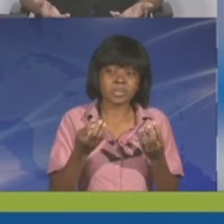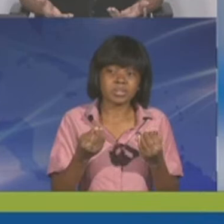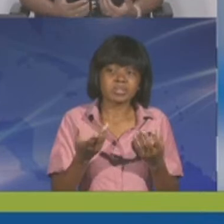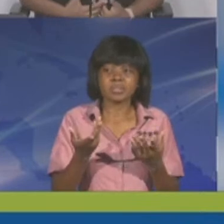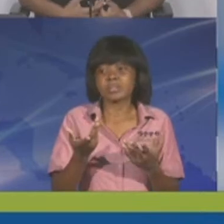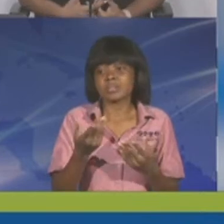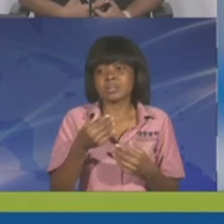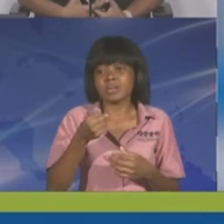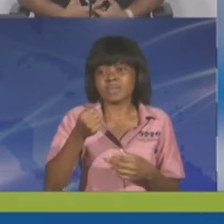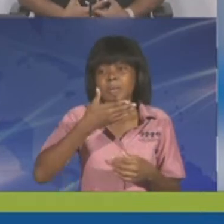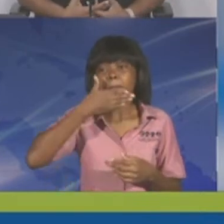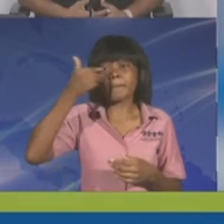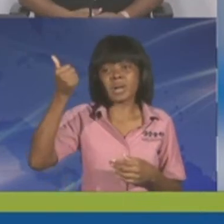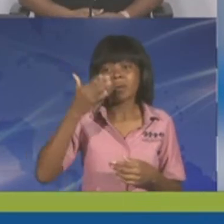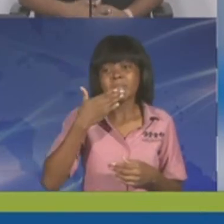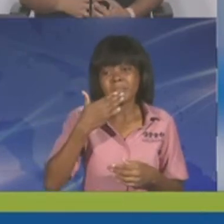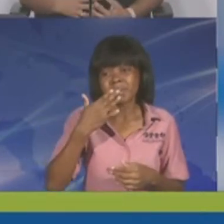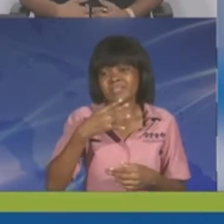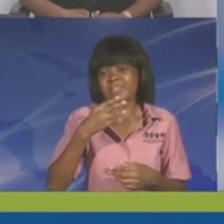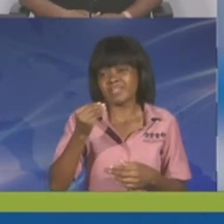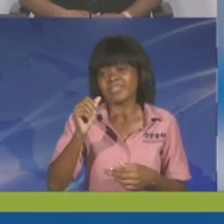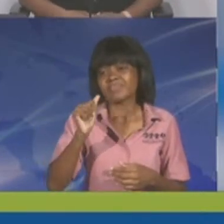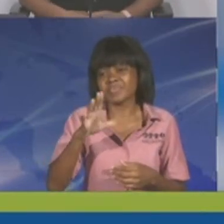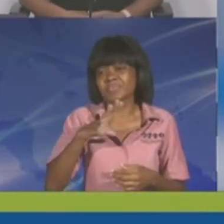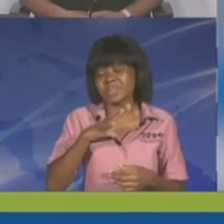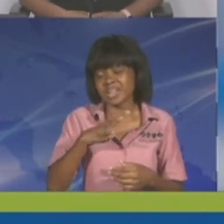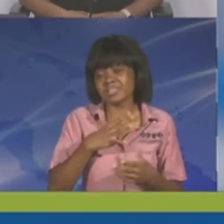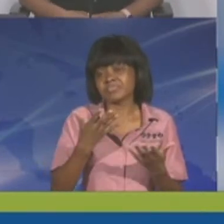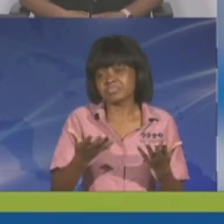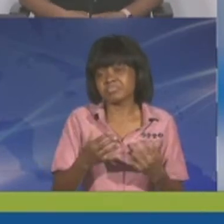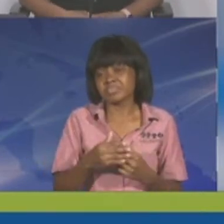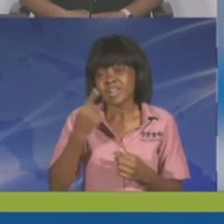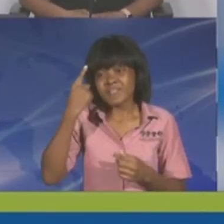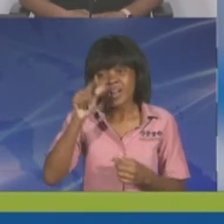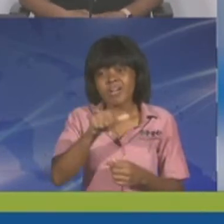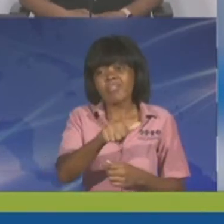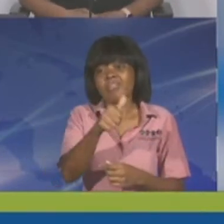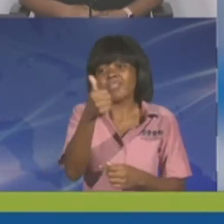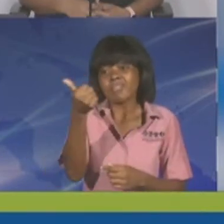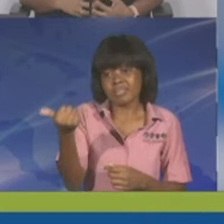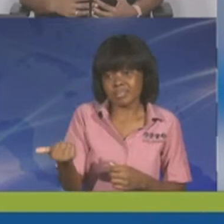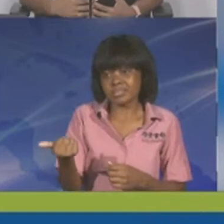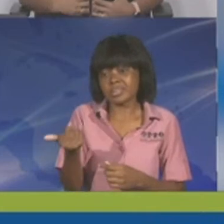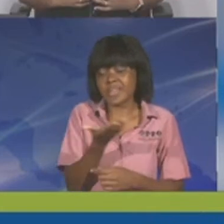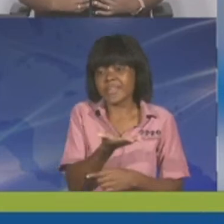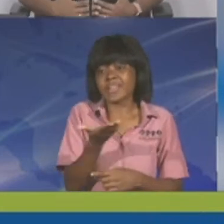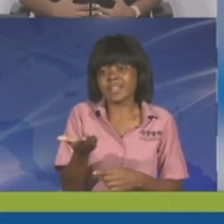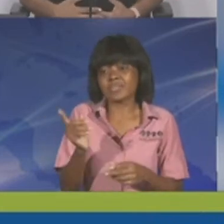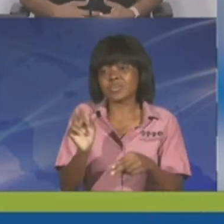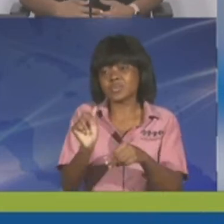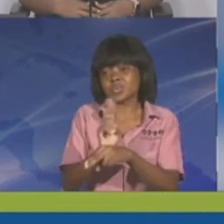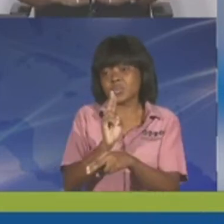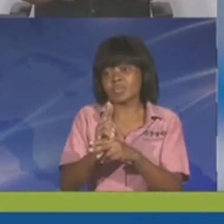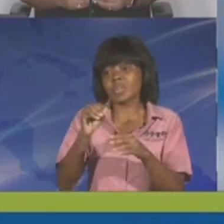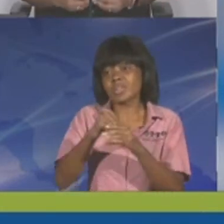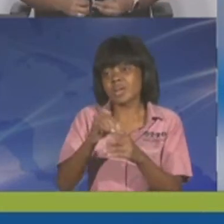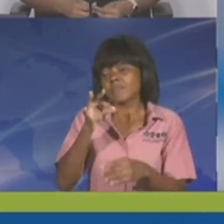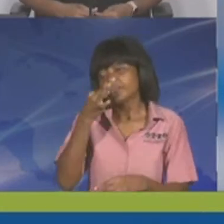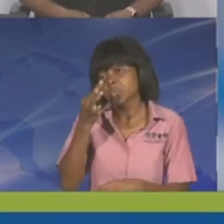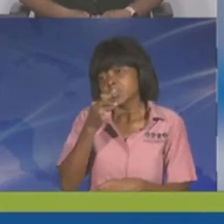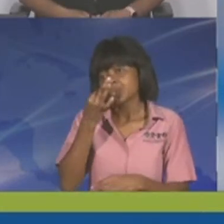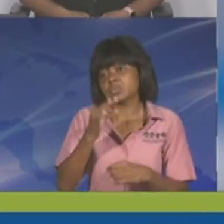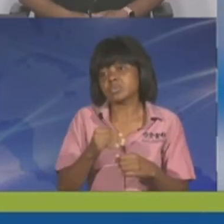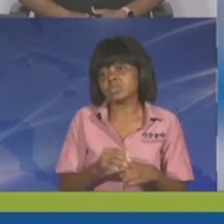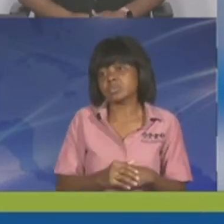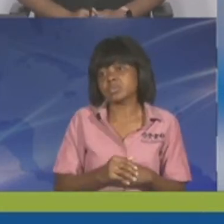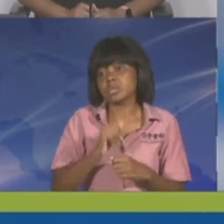actual pepper. So let's look at and start exploring other forms of herbs and spices and other forms of seasoning so that salt is